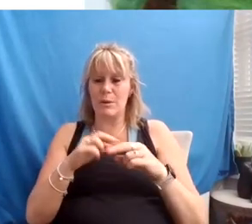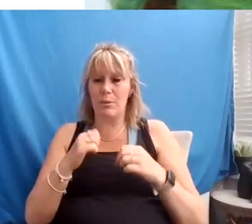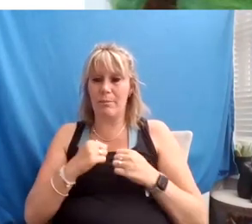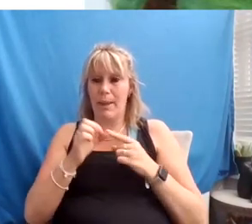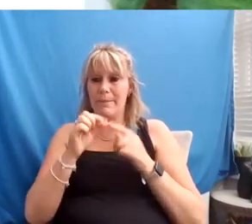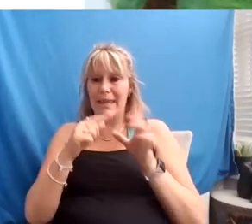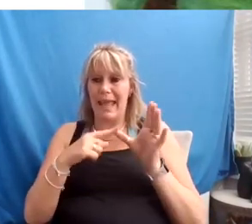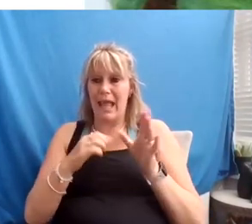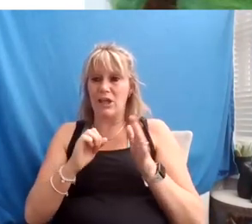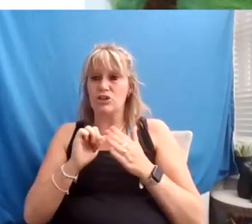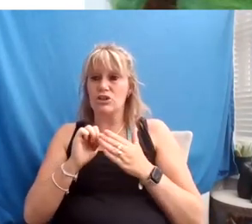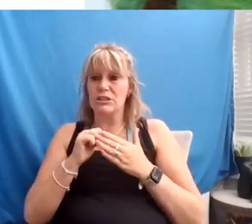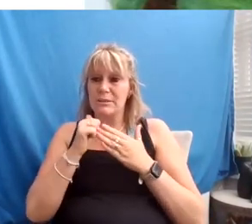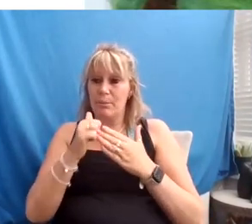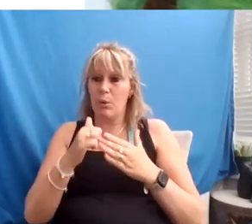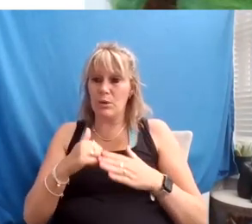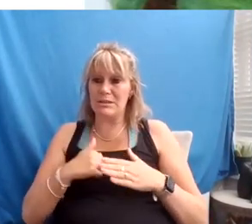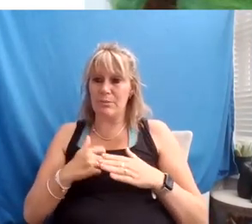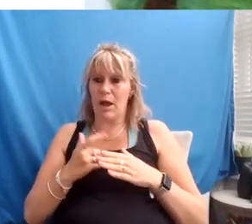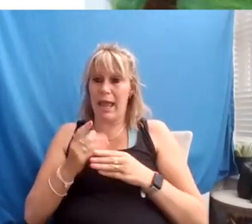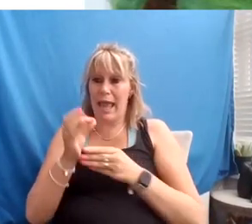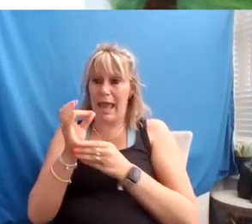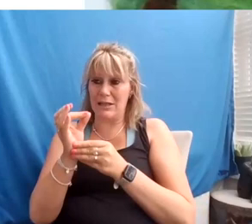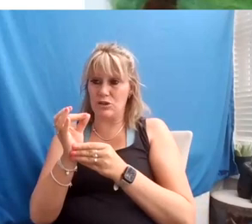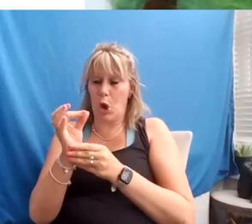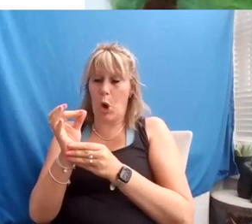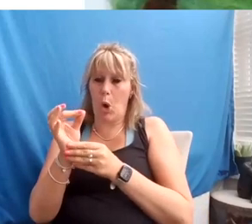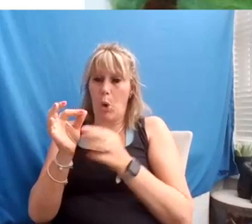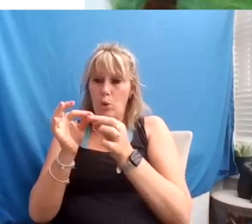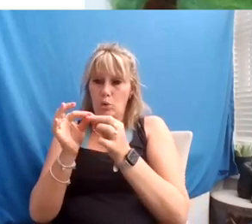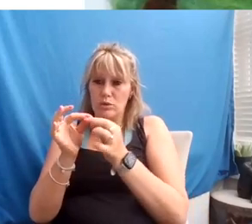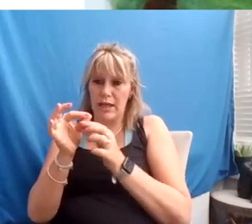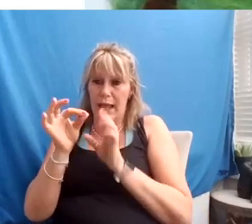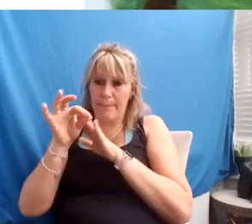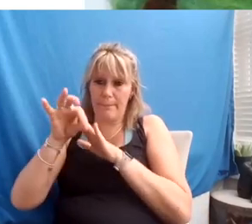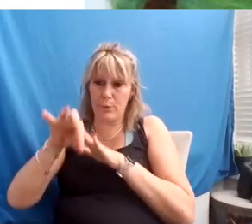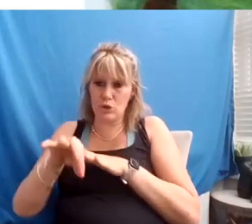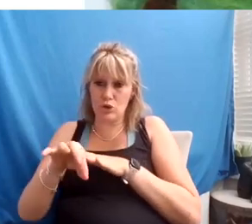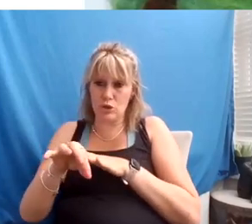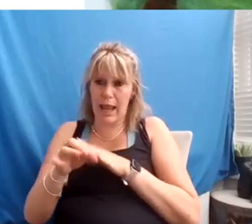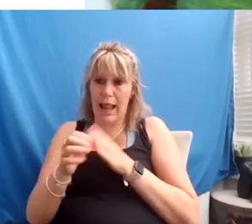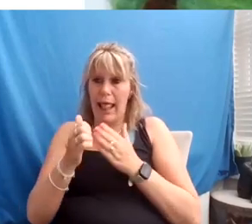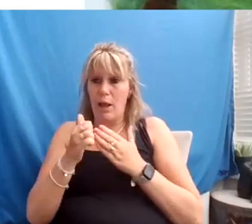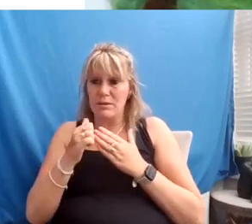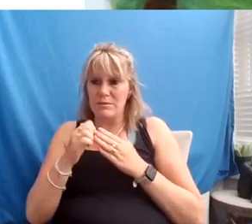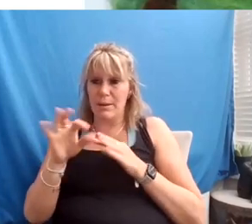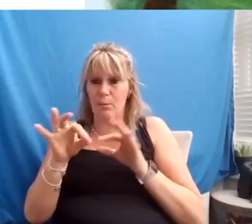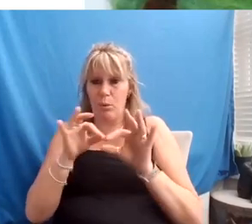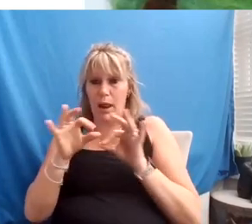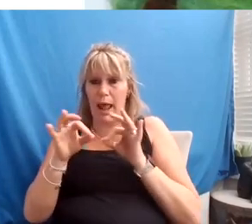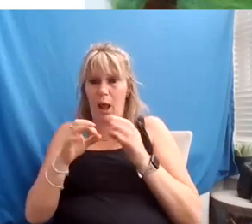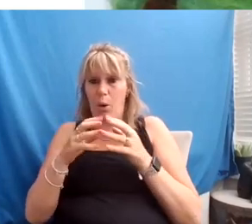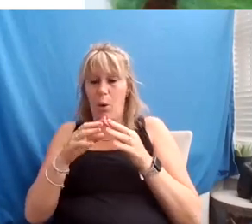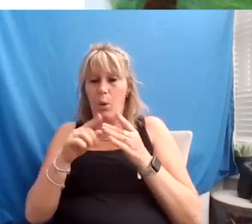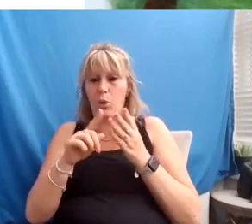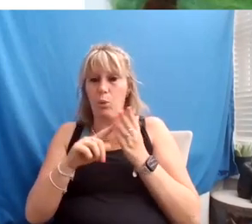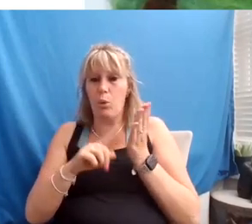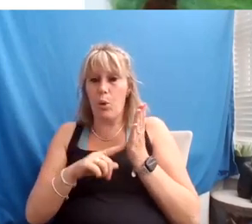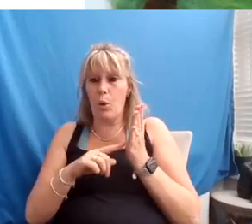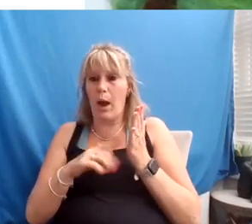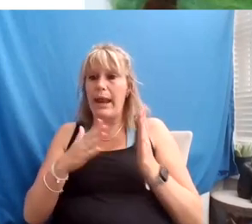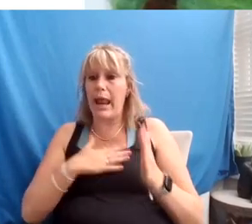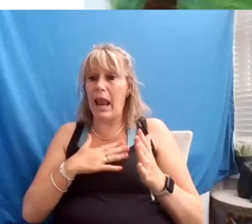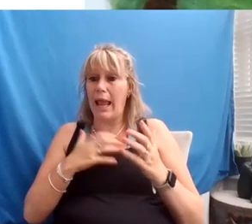my hand to hold the needle and push it and helps me pull out all the wool. I like how that